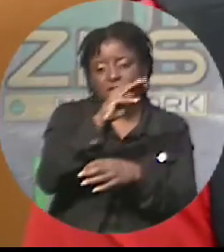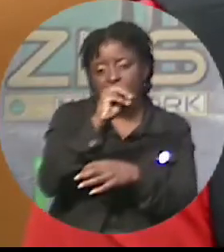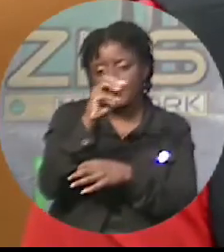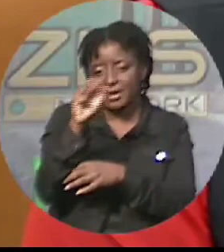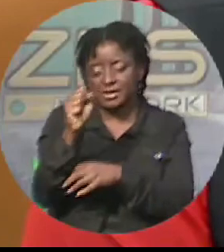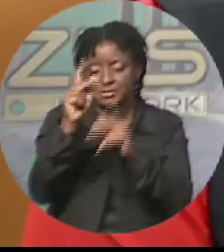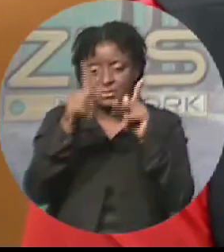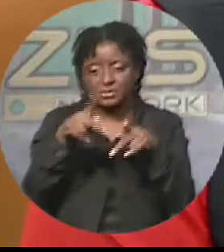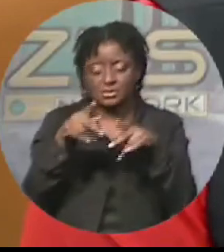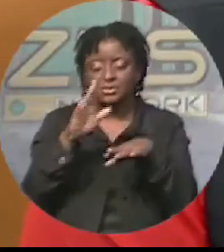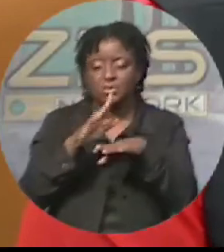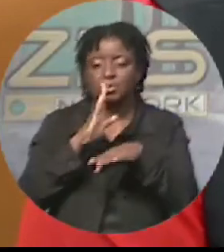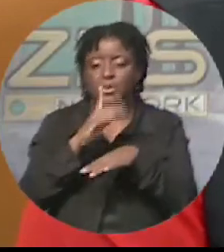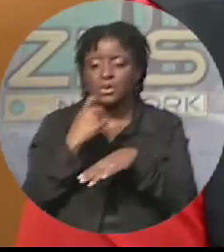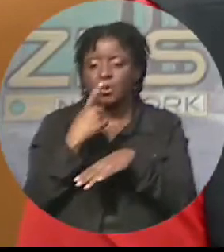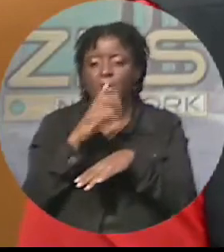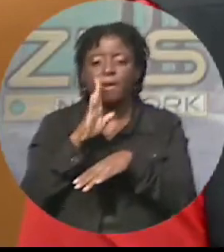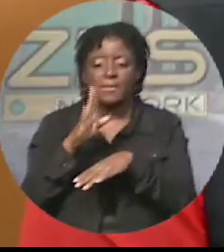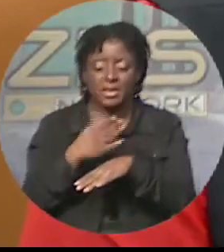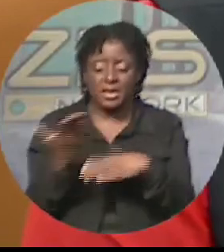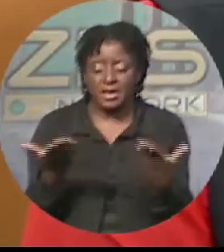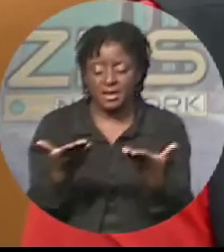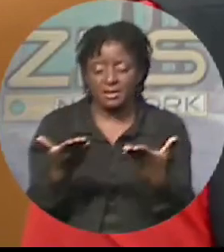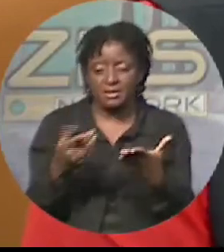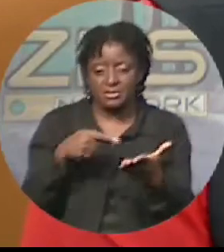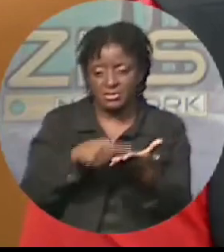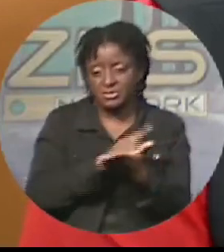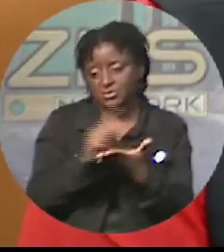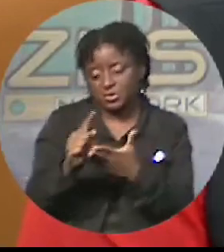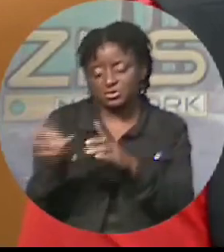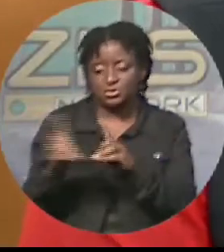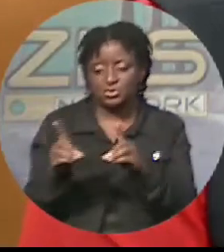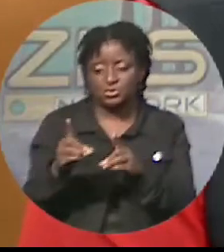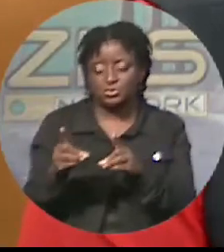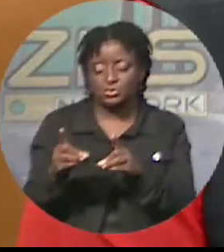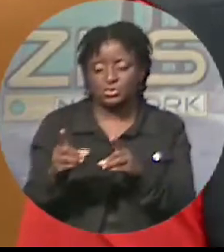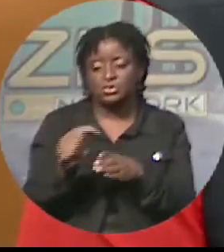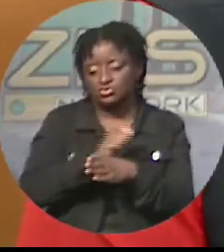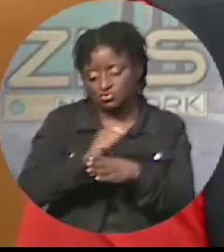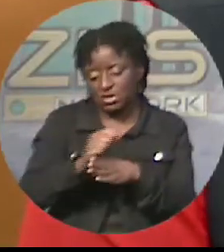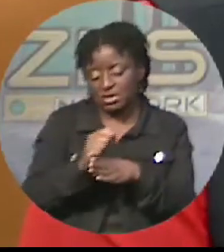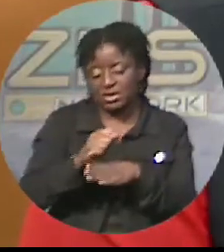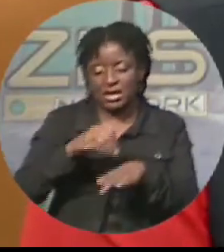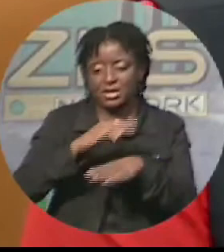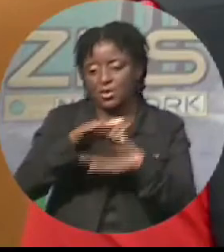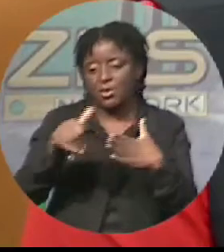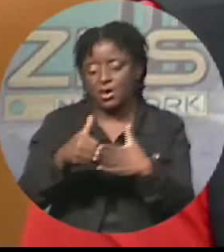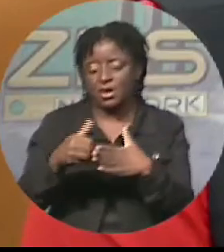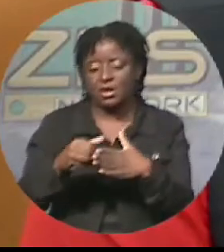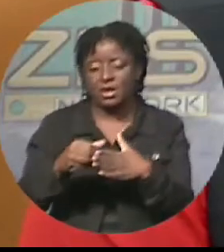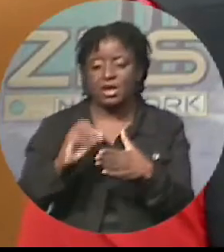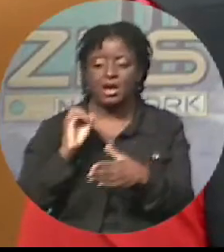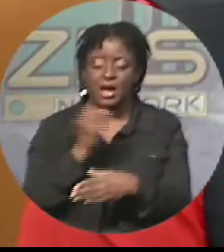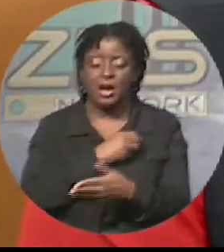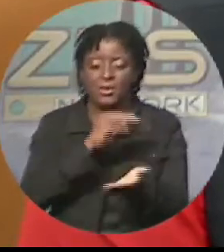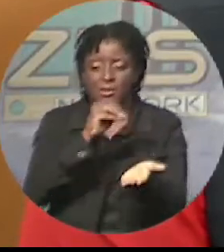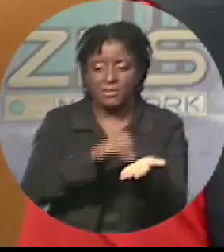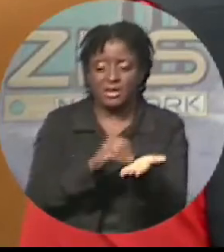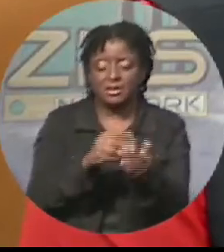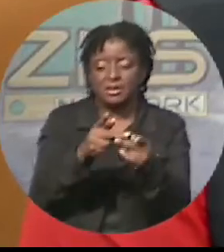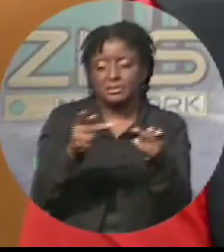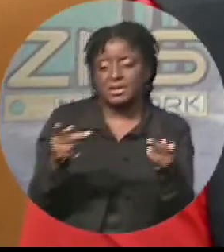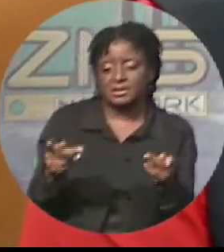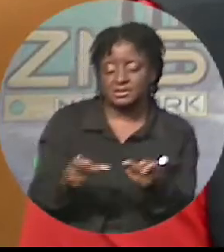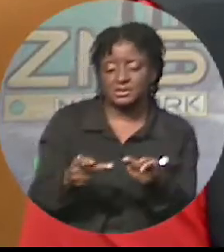who will be on the island this week to conduct specific training at all of our stations, including Grand Bahama, New Providence, and